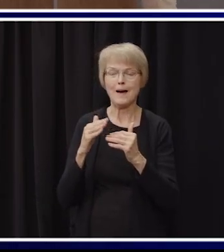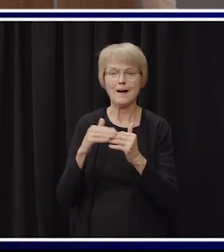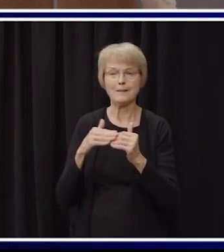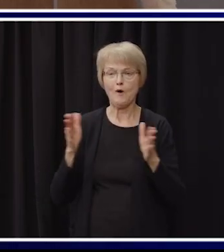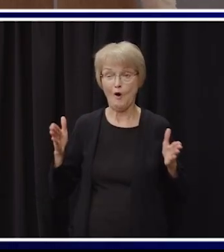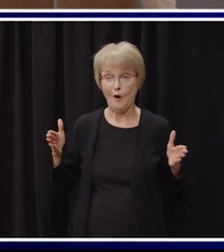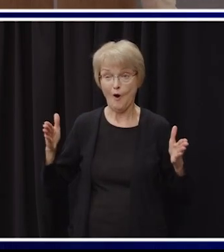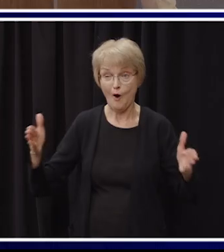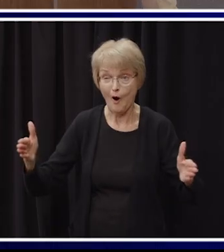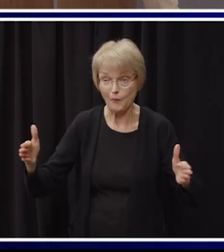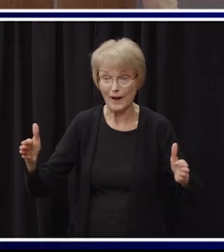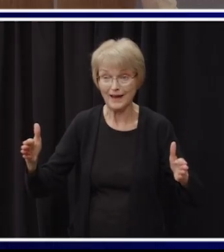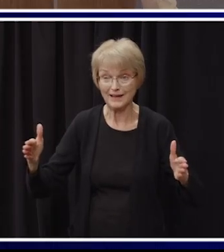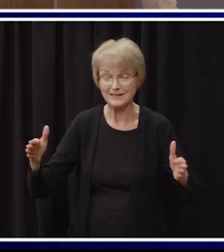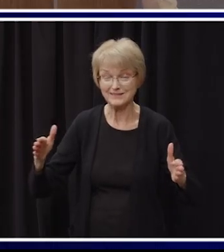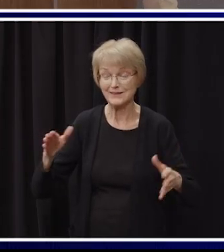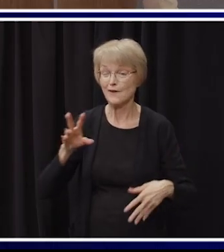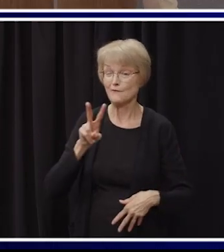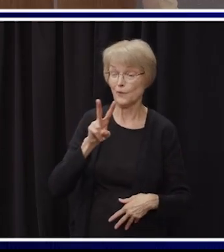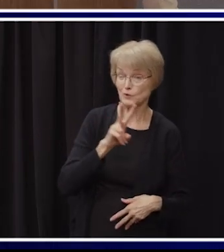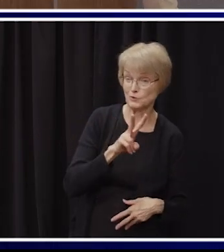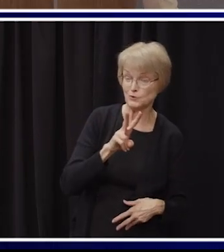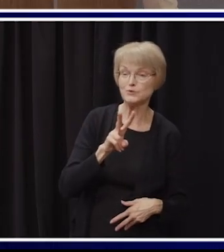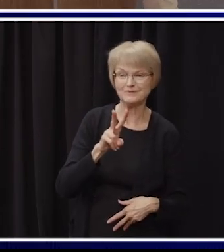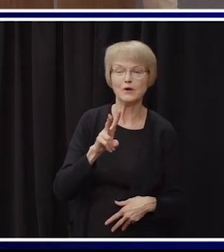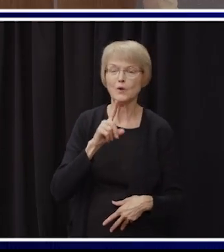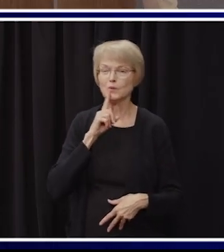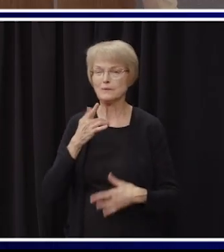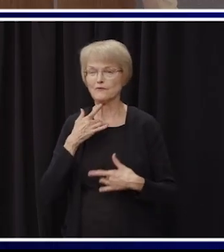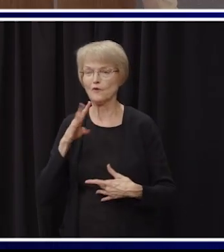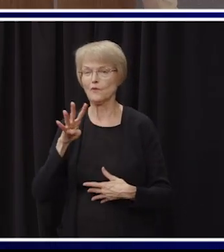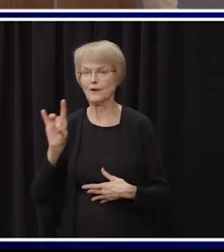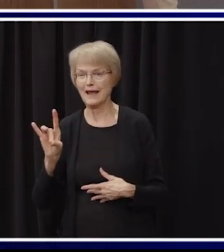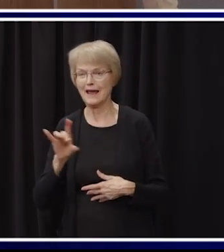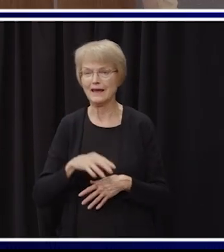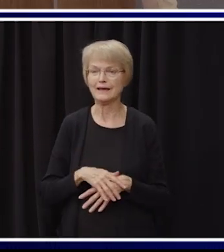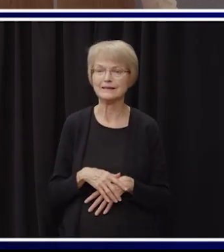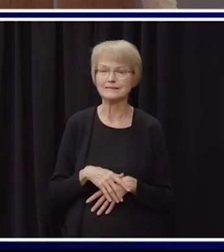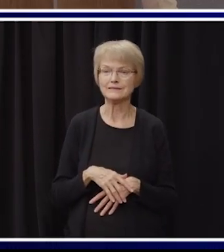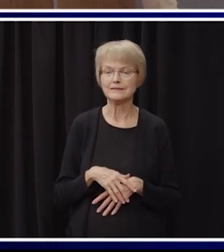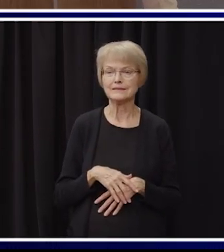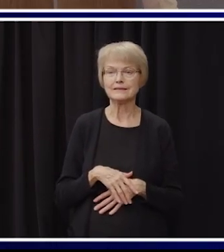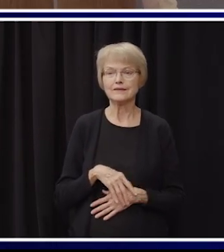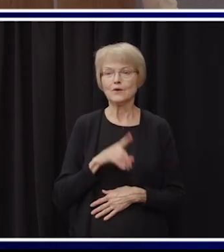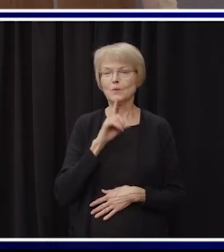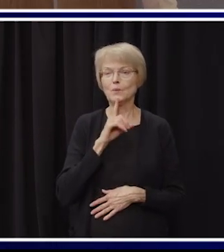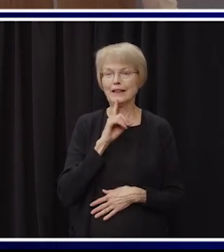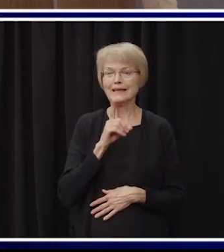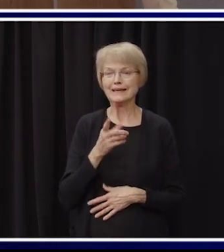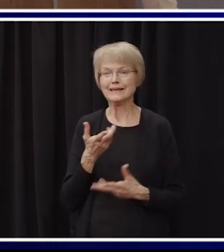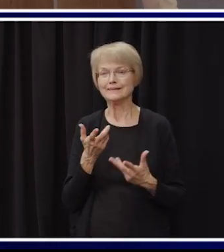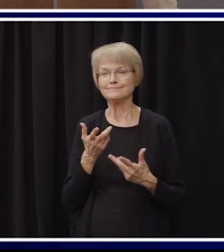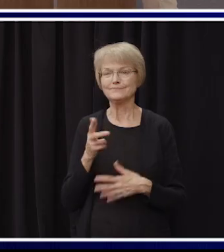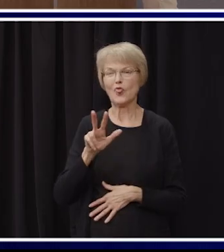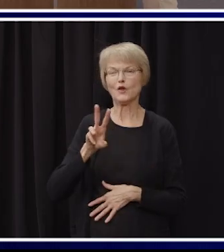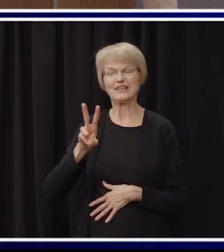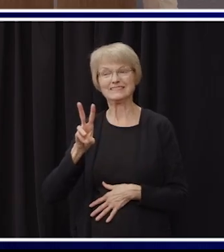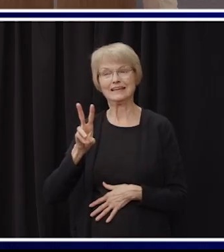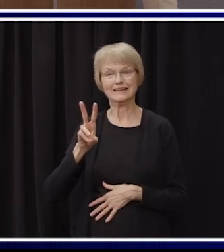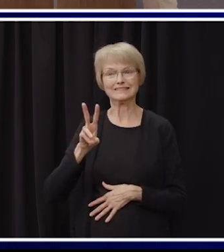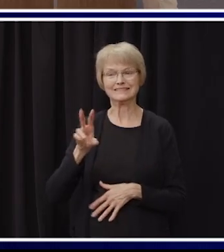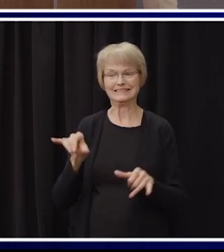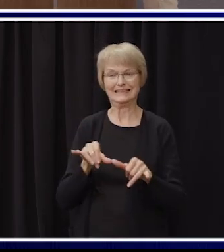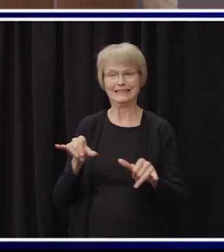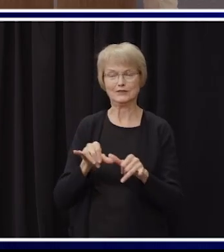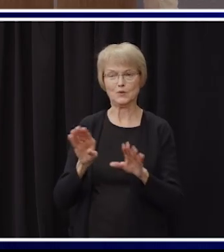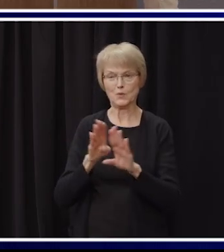We use 48-inch hallways. Minimum 32-inch doors is a standard for us. We use 36. Lever handles